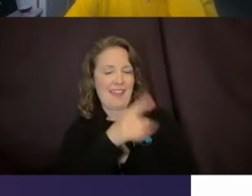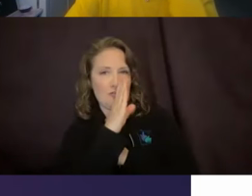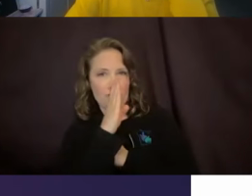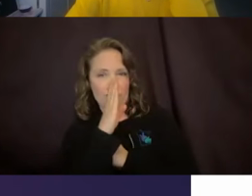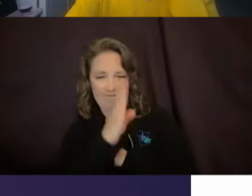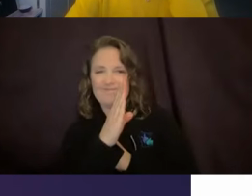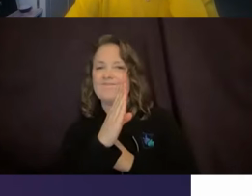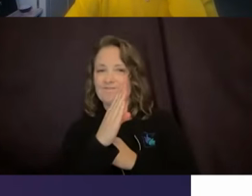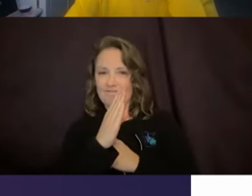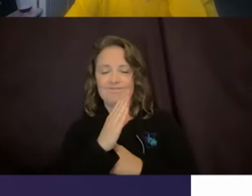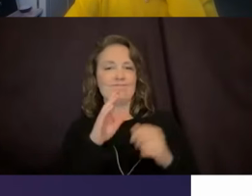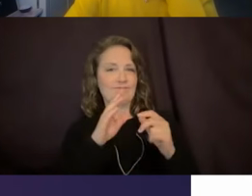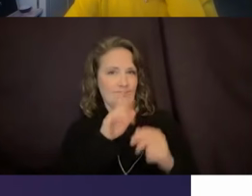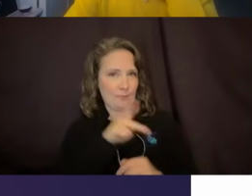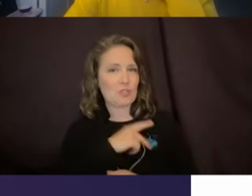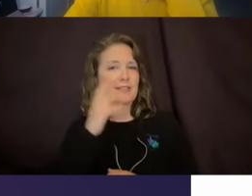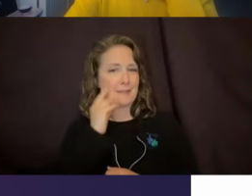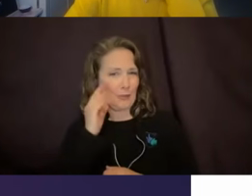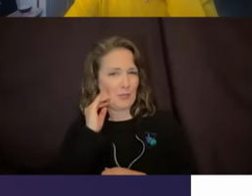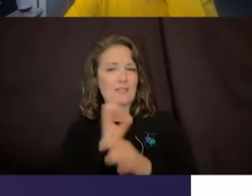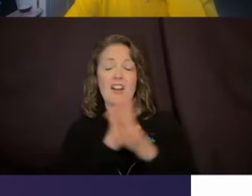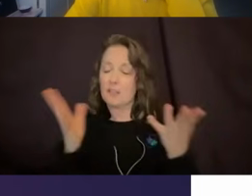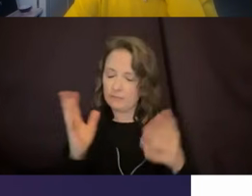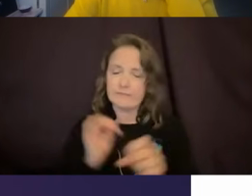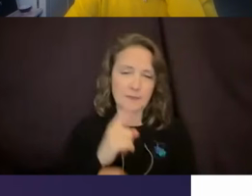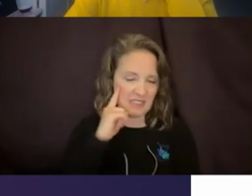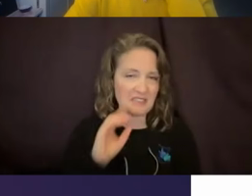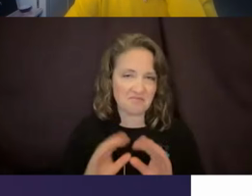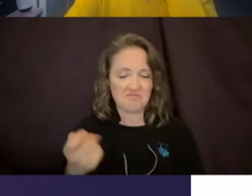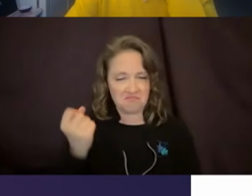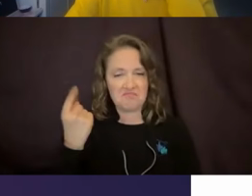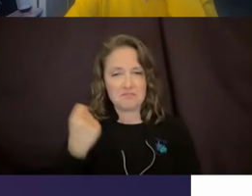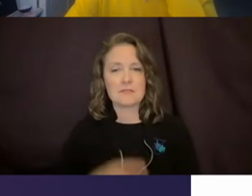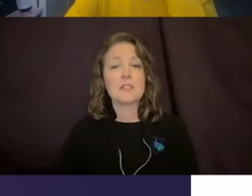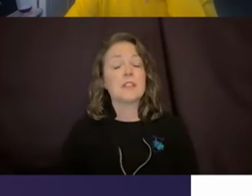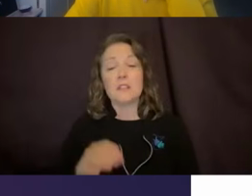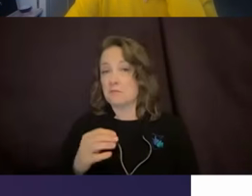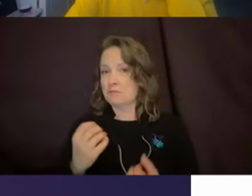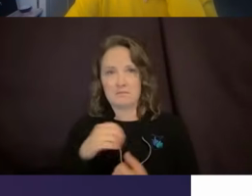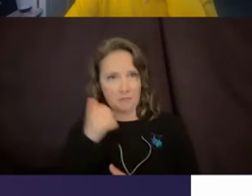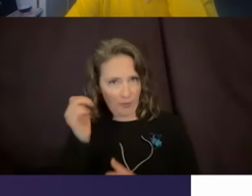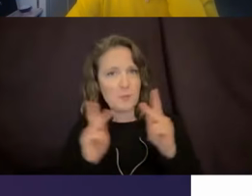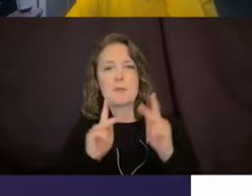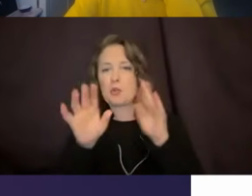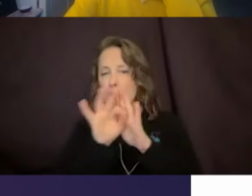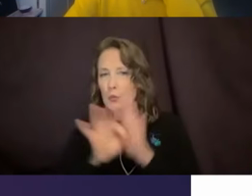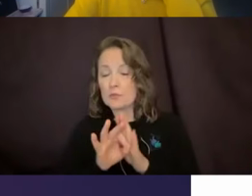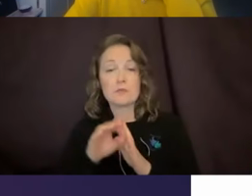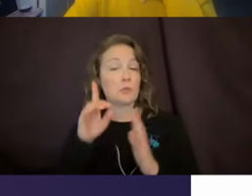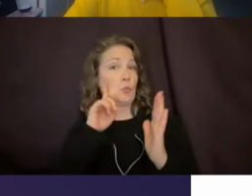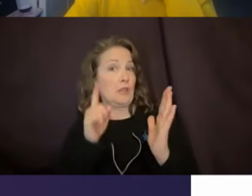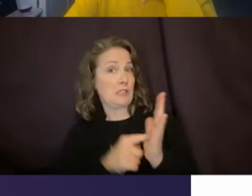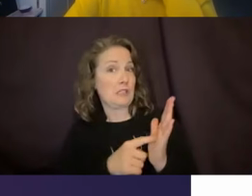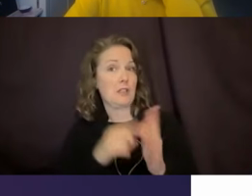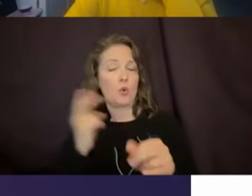violence, which absolutely makes sense. And there's a lot of others that were chosen as well too, witnessing abuse and using their body to